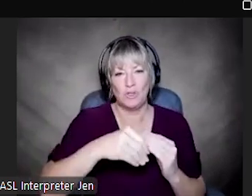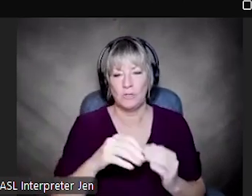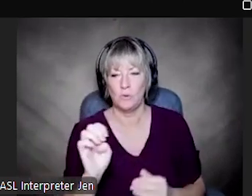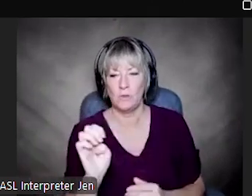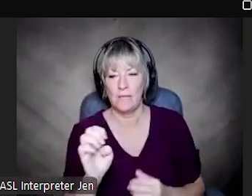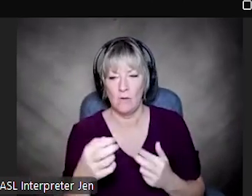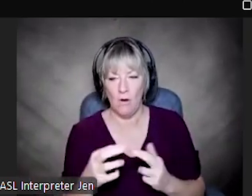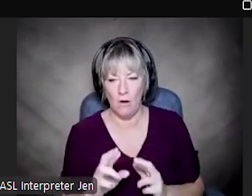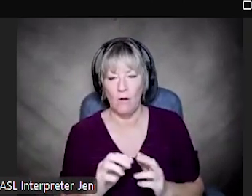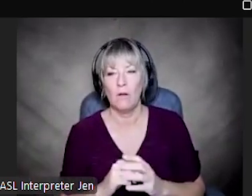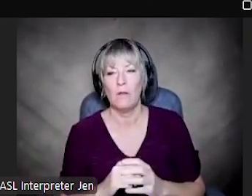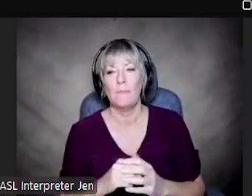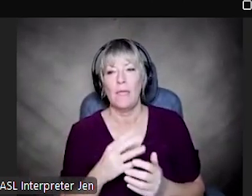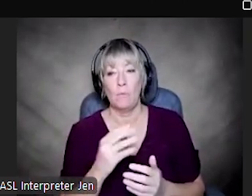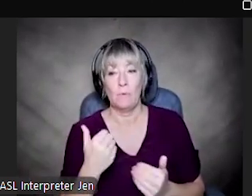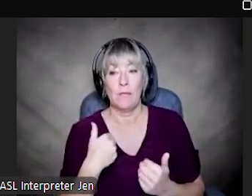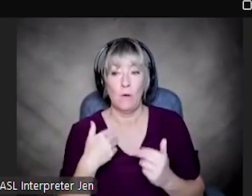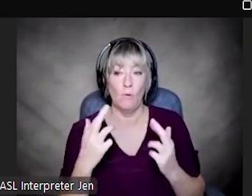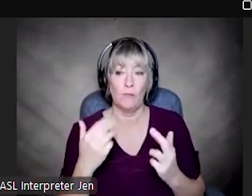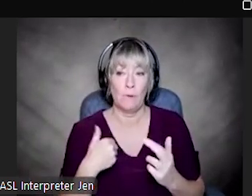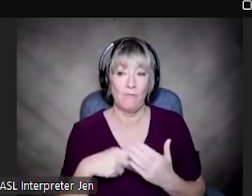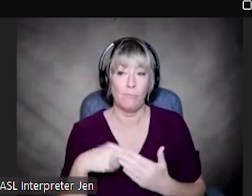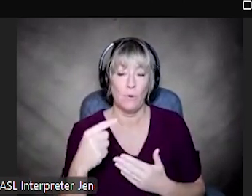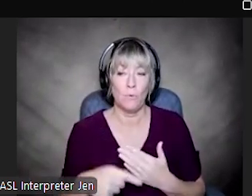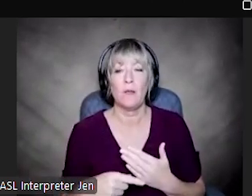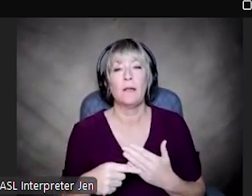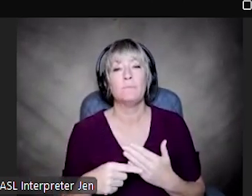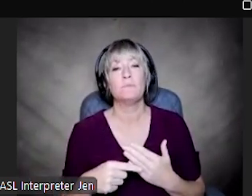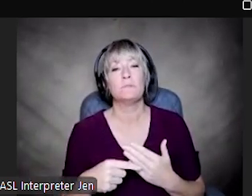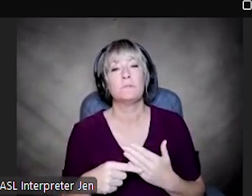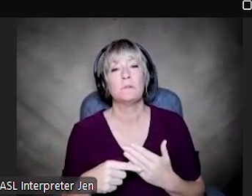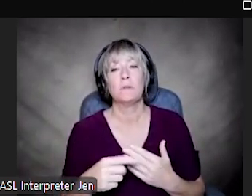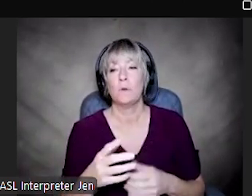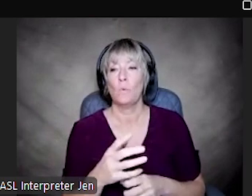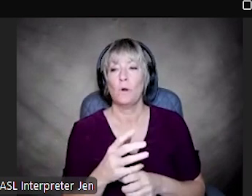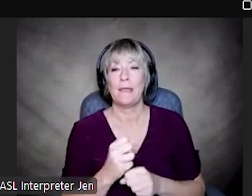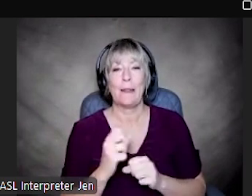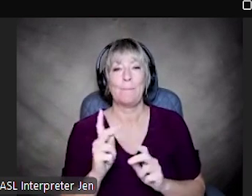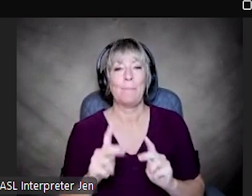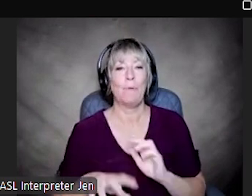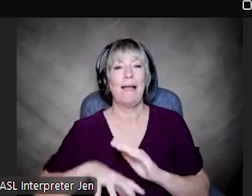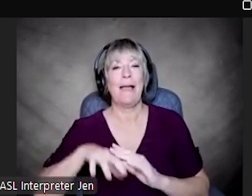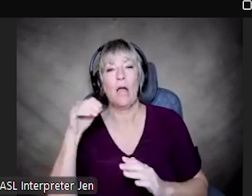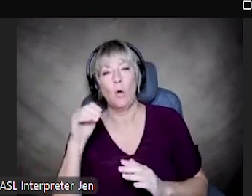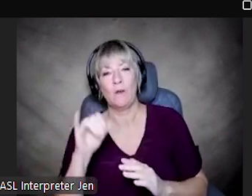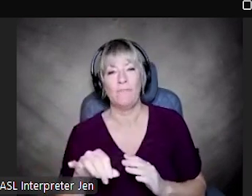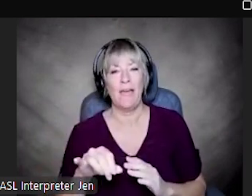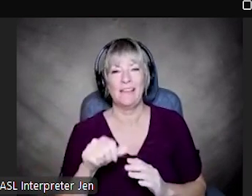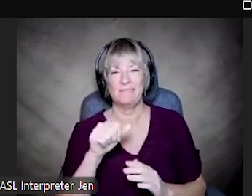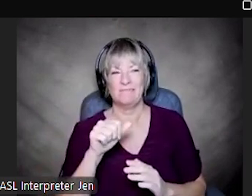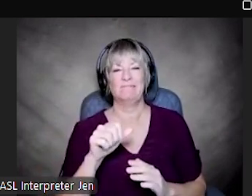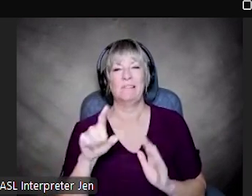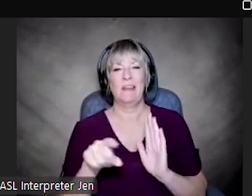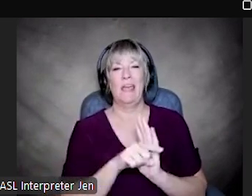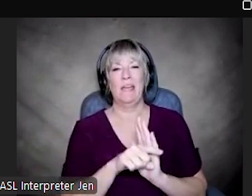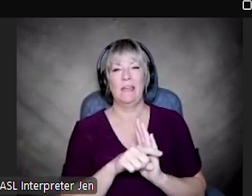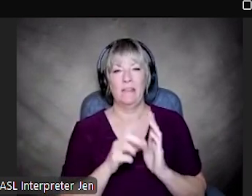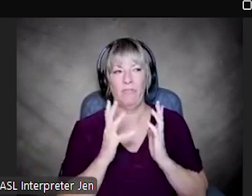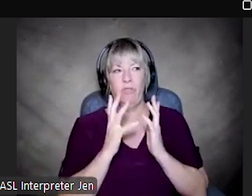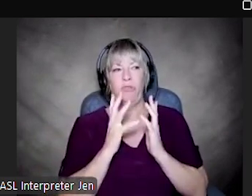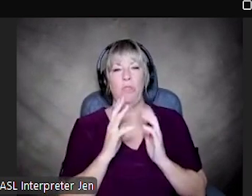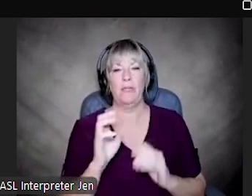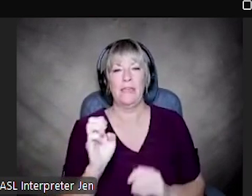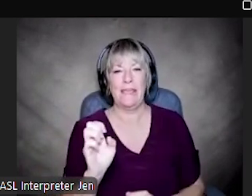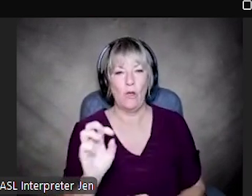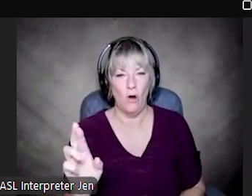And hopefully, when we have these programs, we're getting people out of that kind of unpleasant claustrophobic emergency